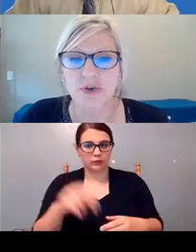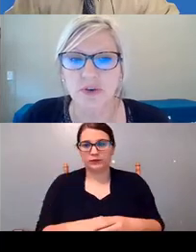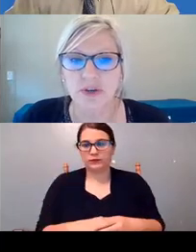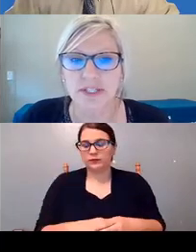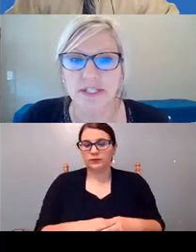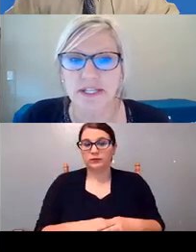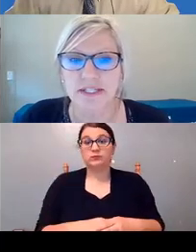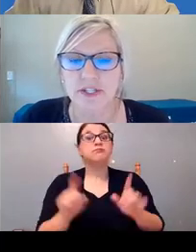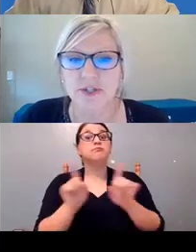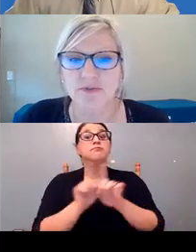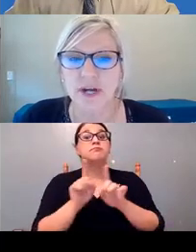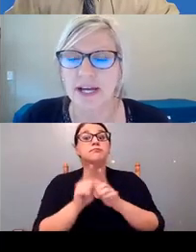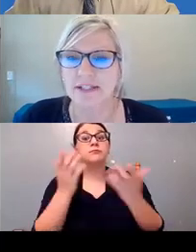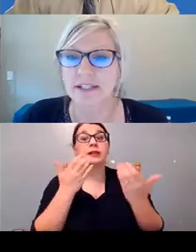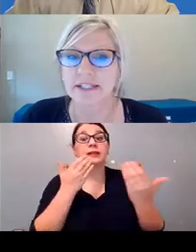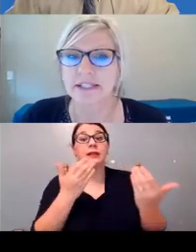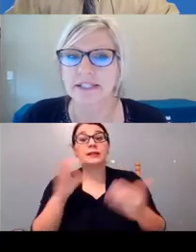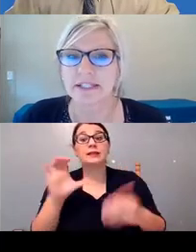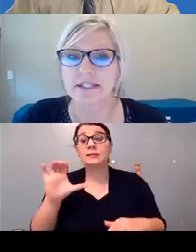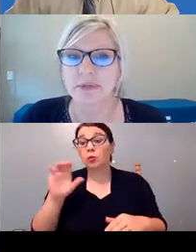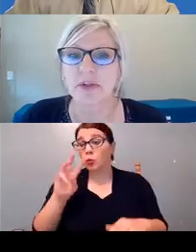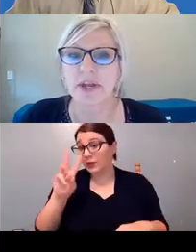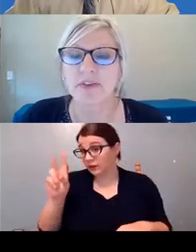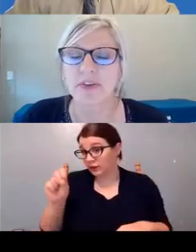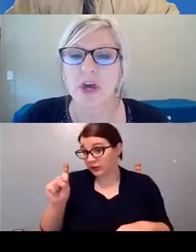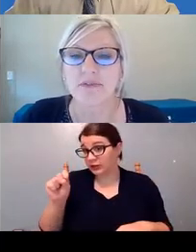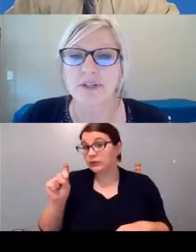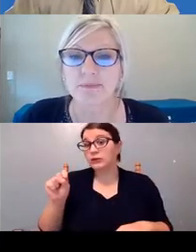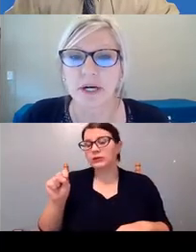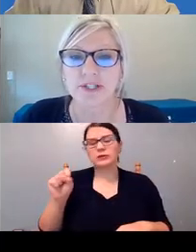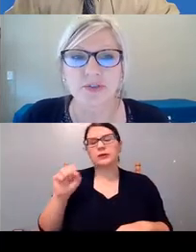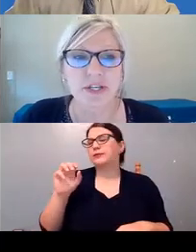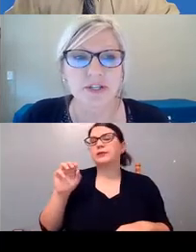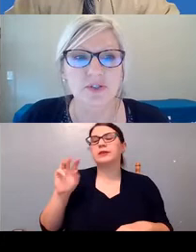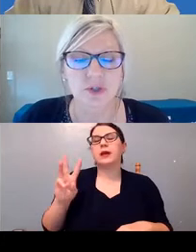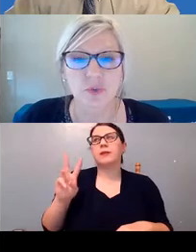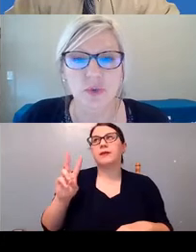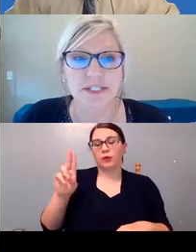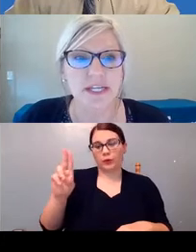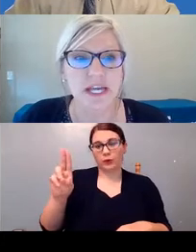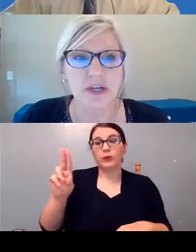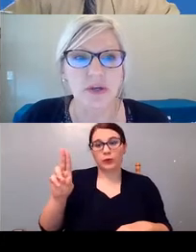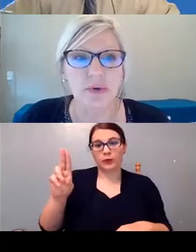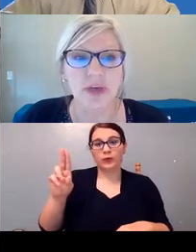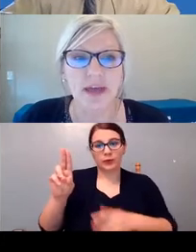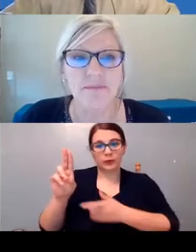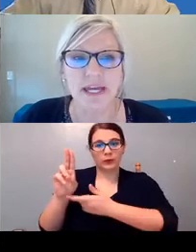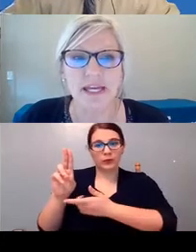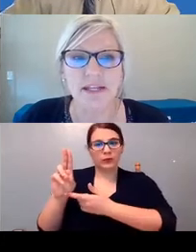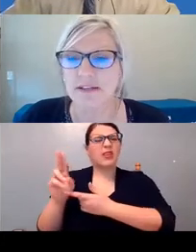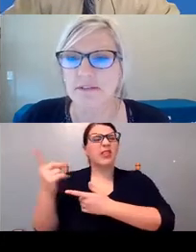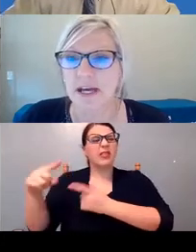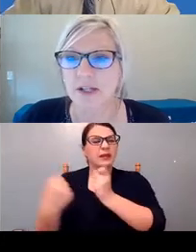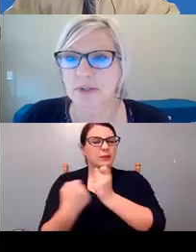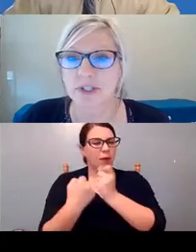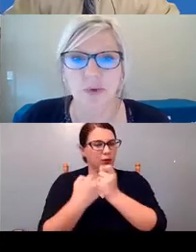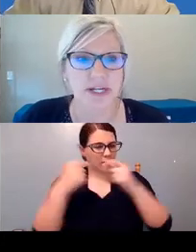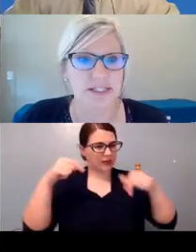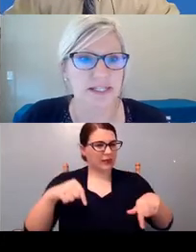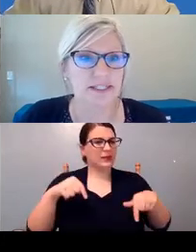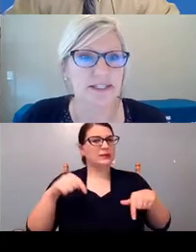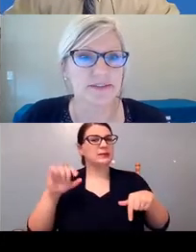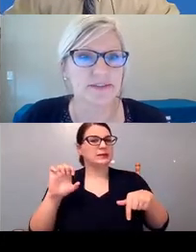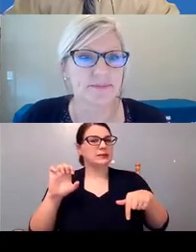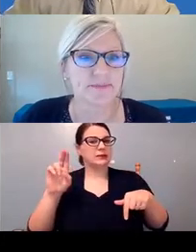Virginia University Center for Excellence in Disabilities for sponsoring the social work CEUs and making these available to